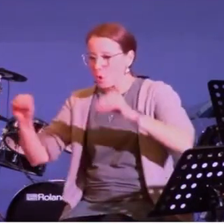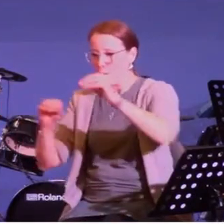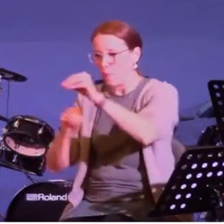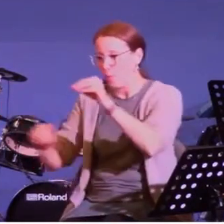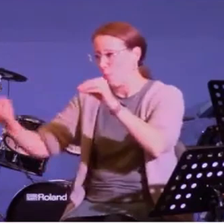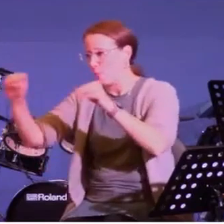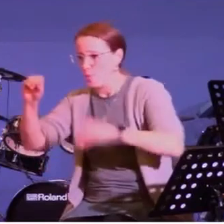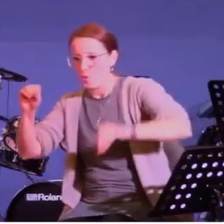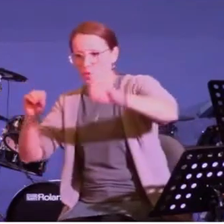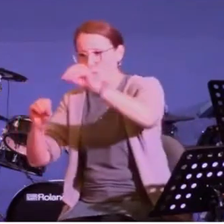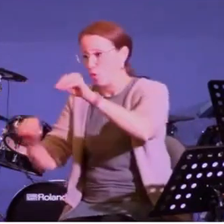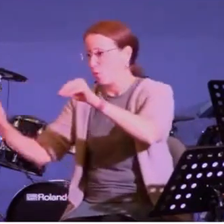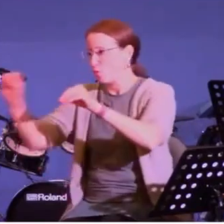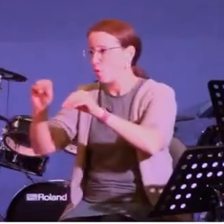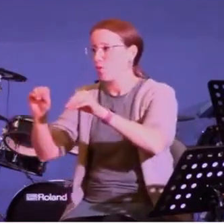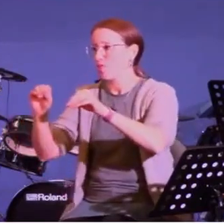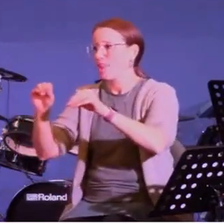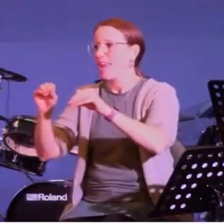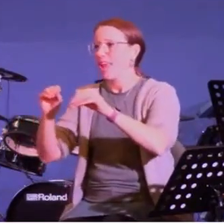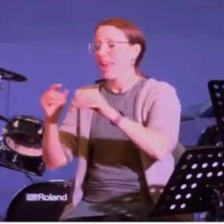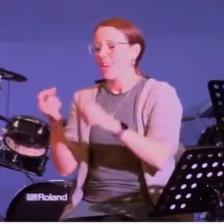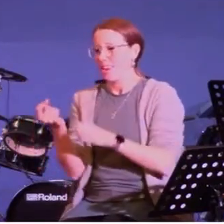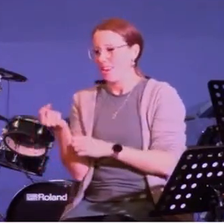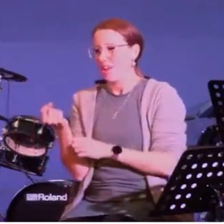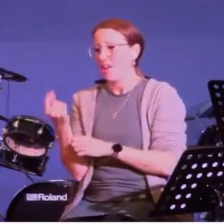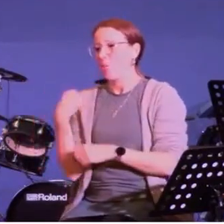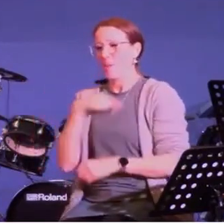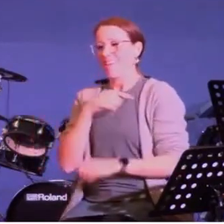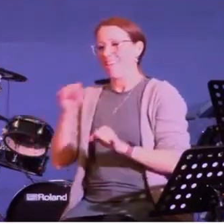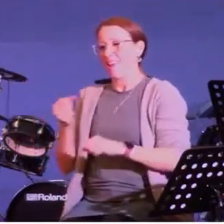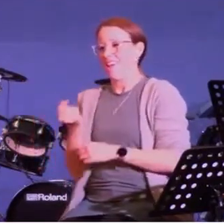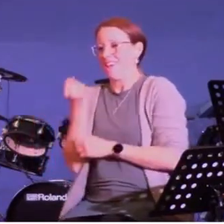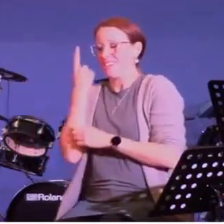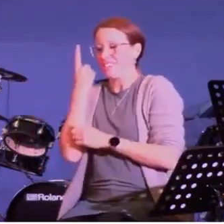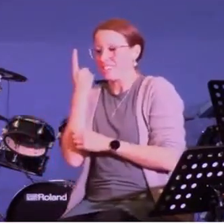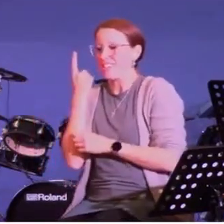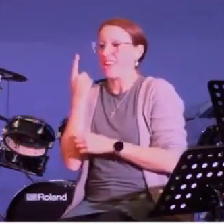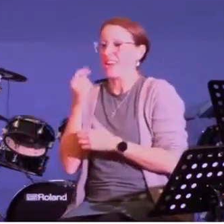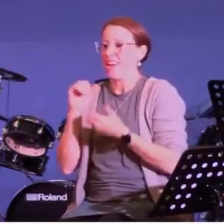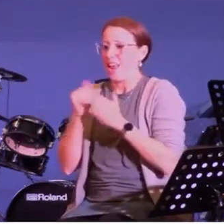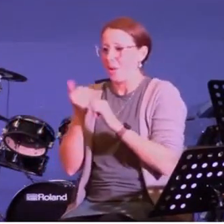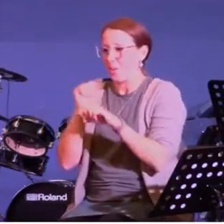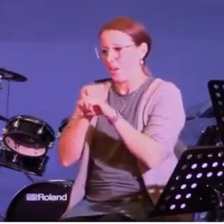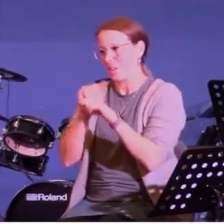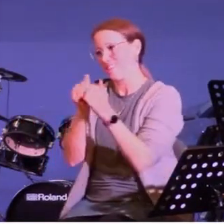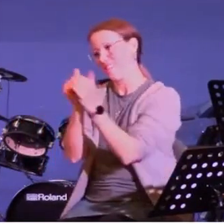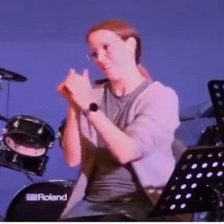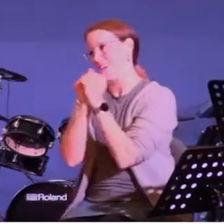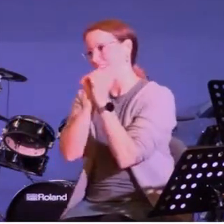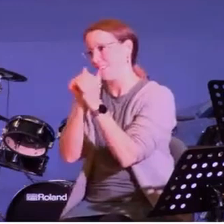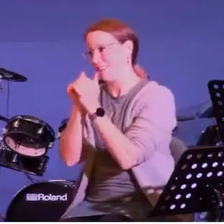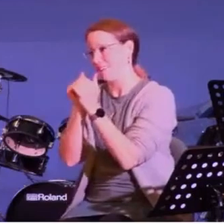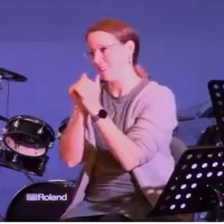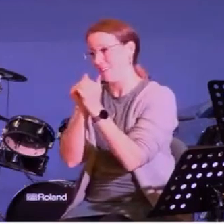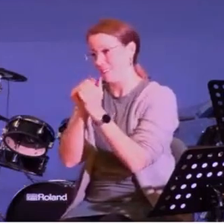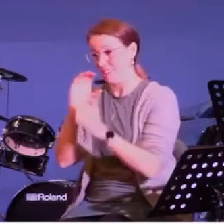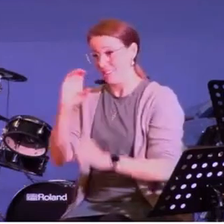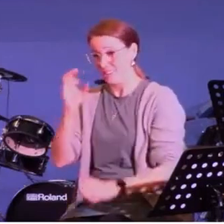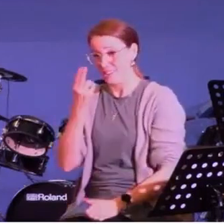like, oh, this makes sense. And it's going to hopefully be not seamless, but as close as possible. Is that, Chris, does that answer your